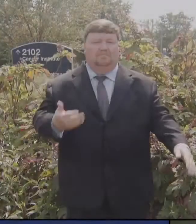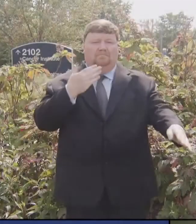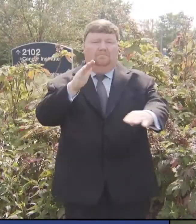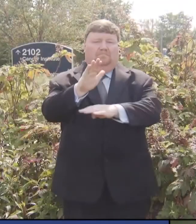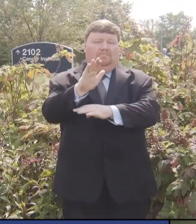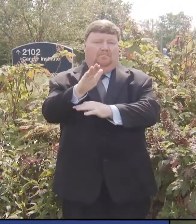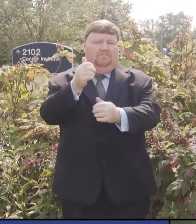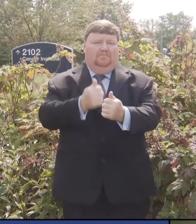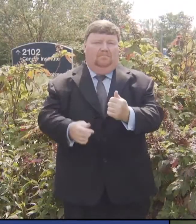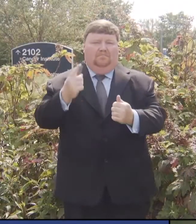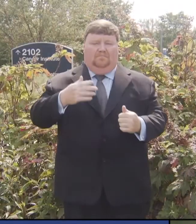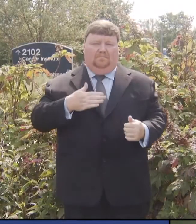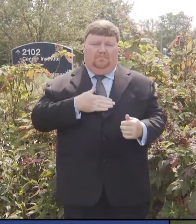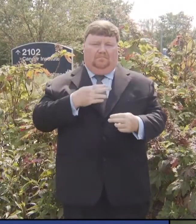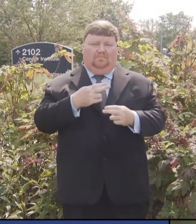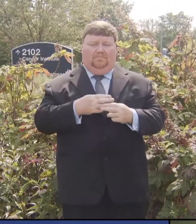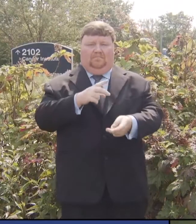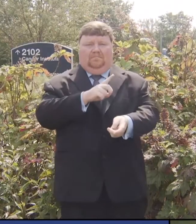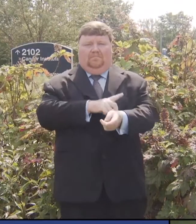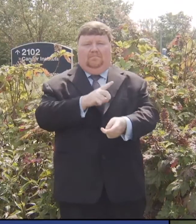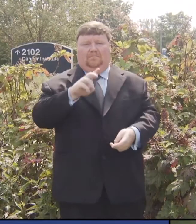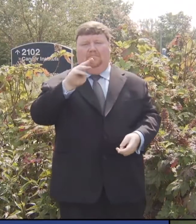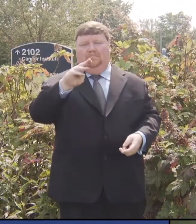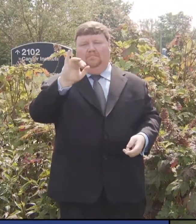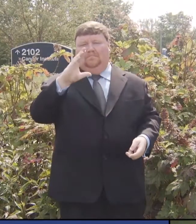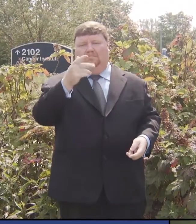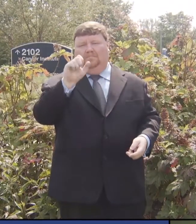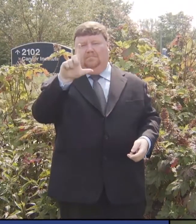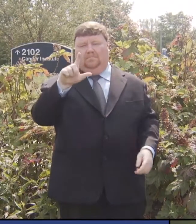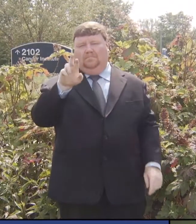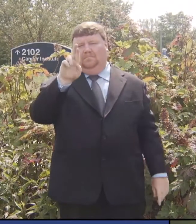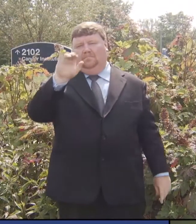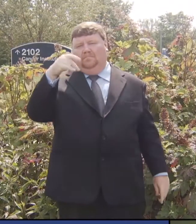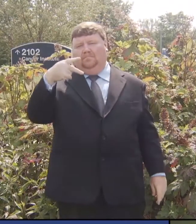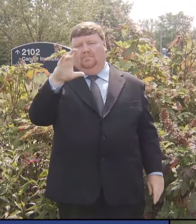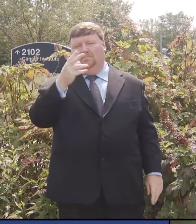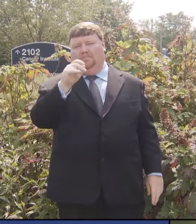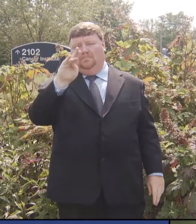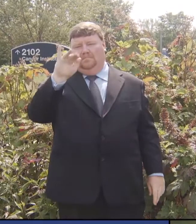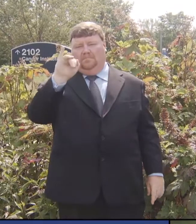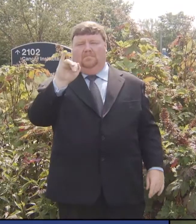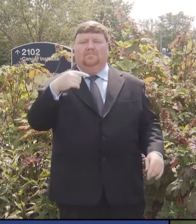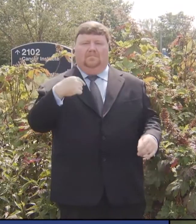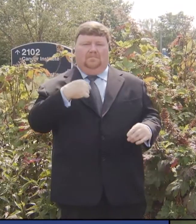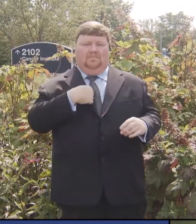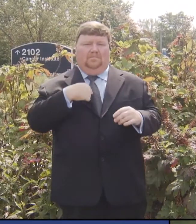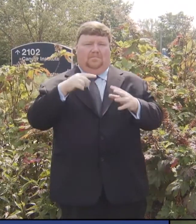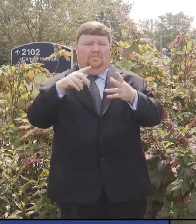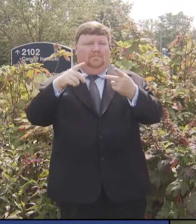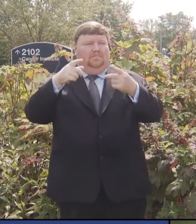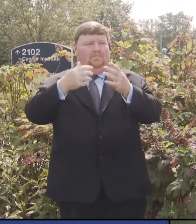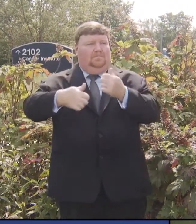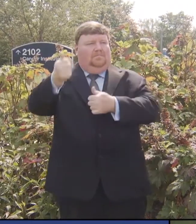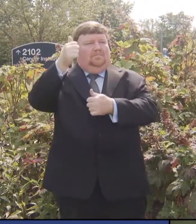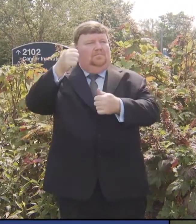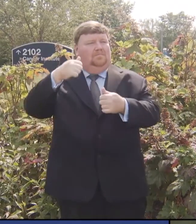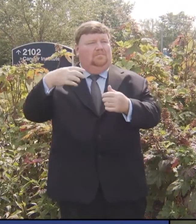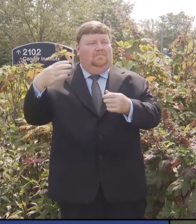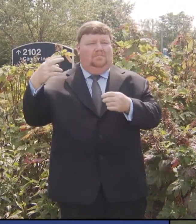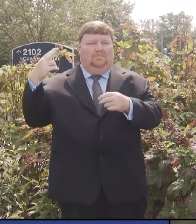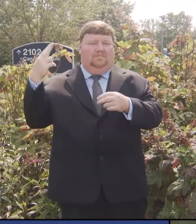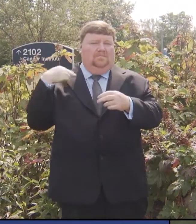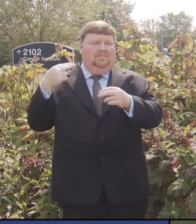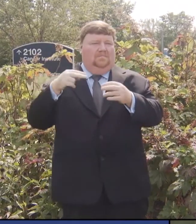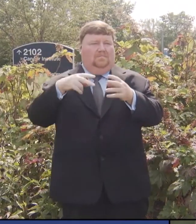Good afternoon. I'm Dr. Michael Rybczynski, and I'm the Chief Clinical Officer at Penn Medicine Lancaster General Health. My thanks to the